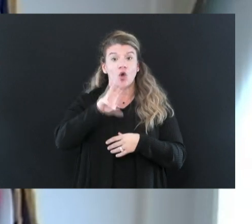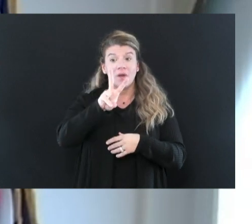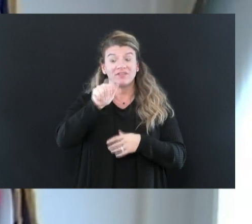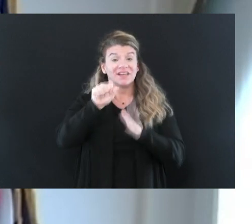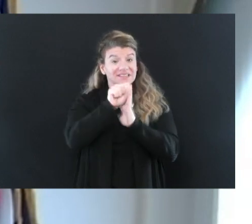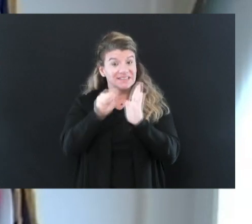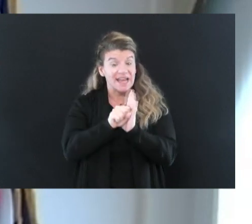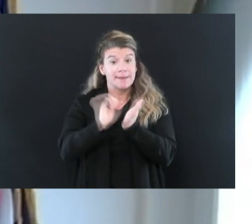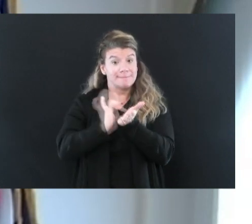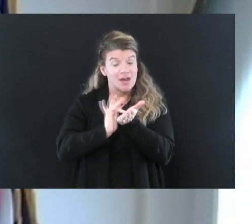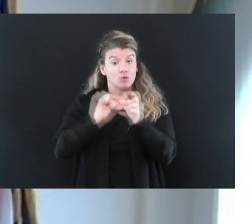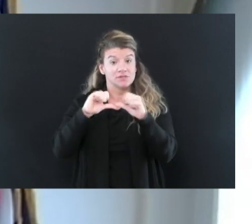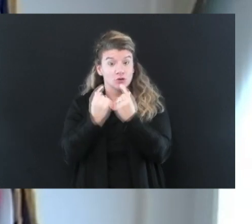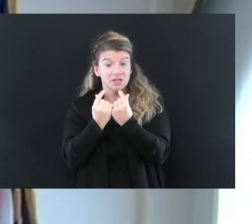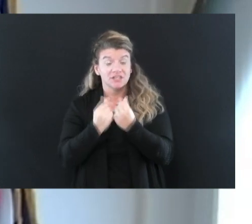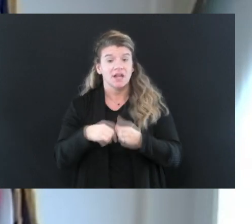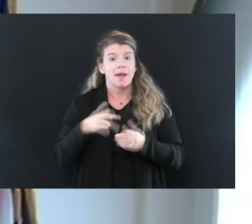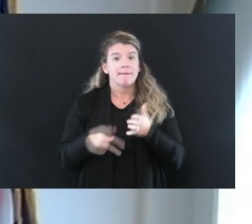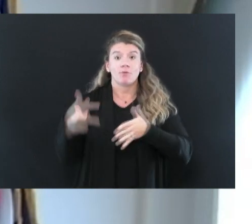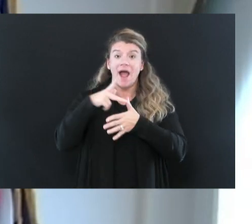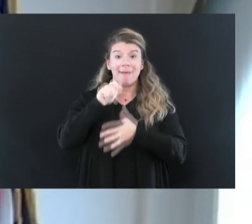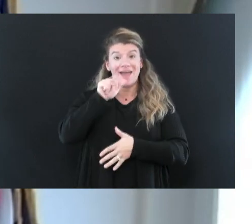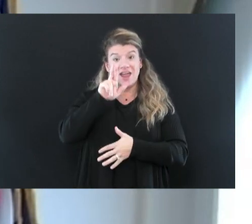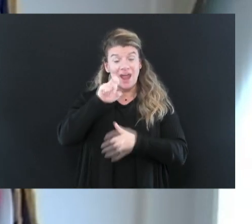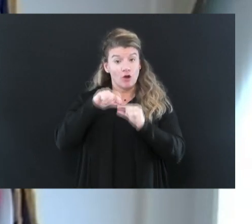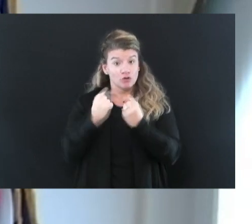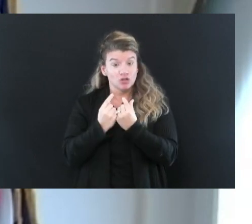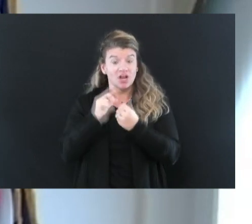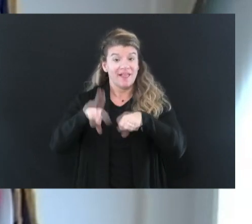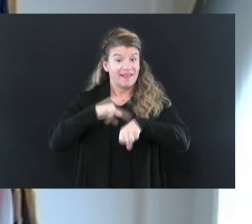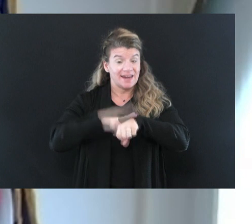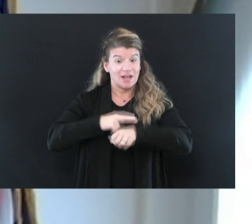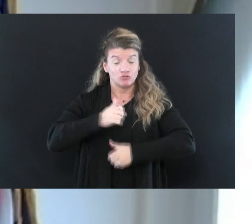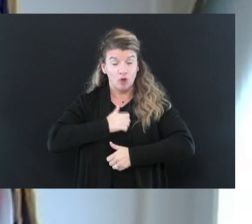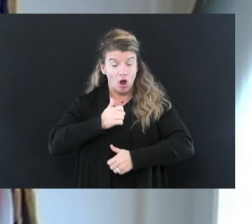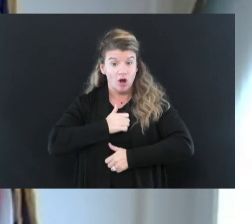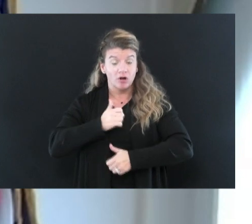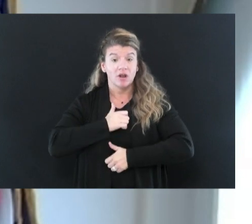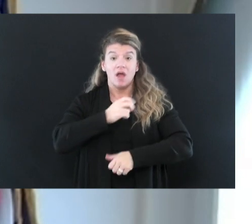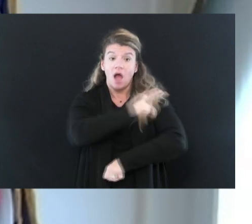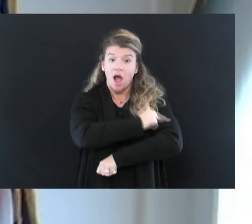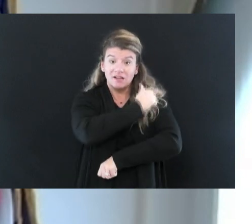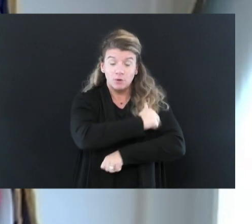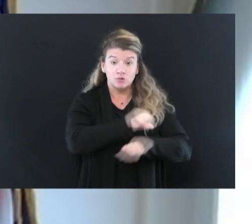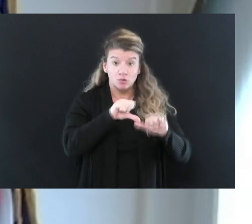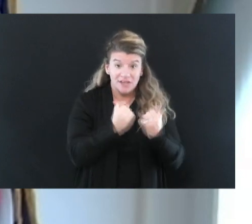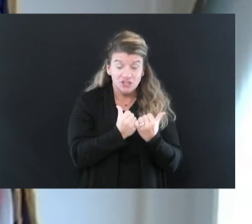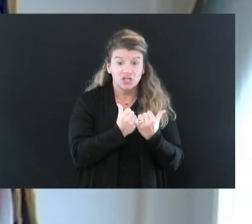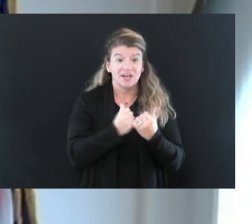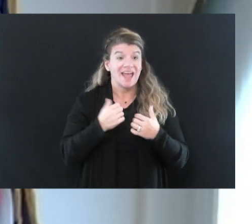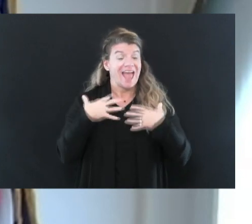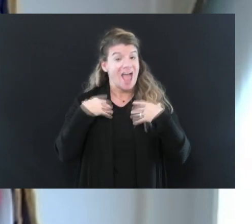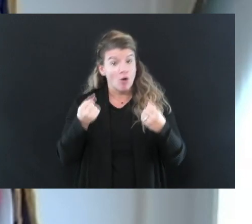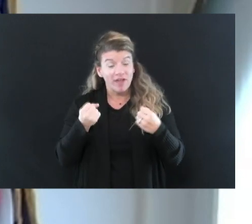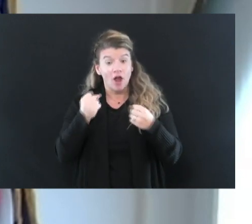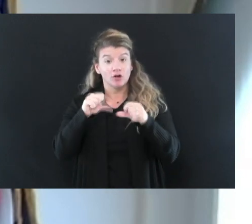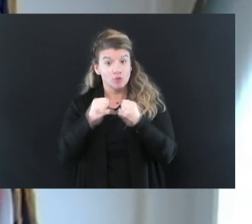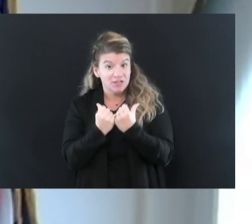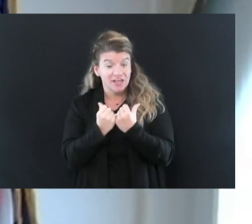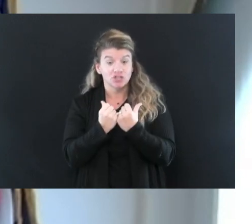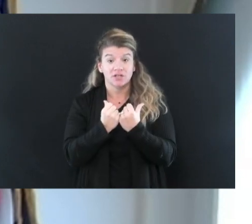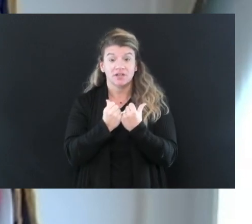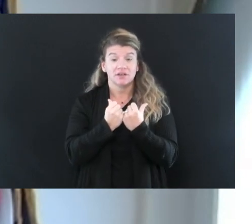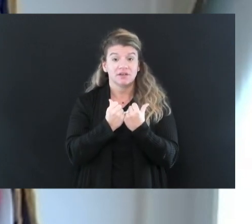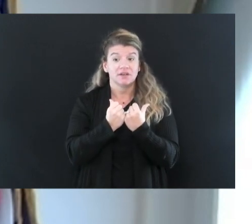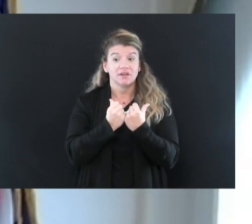Medical Association, the Primary Care Association, the National Guard, of course, the Hospital Association, Healthcare Association,